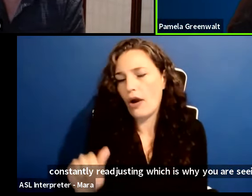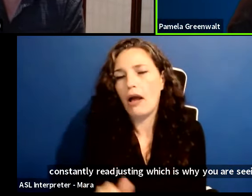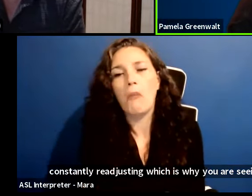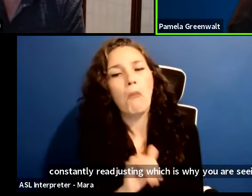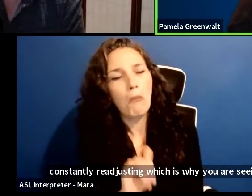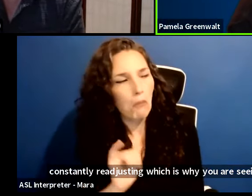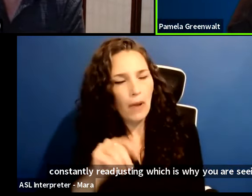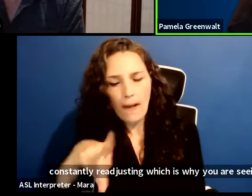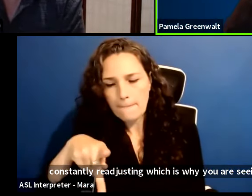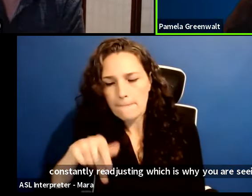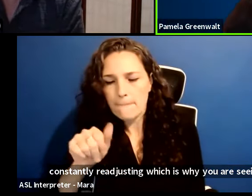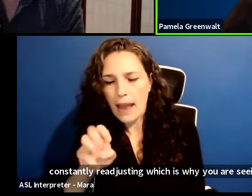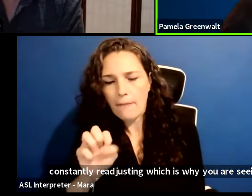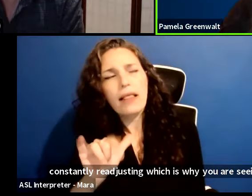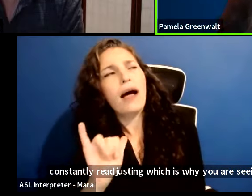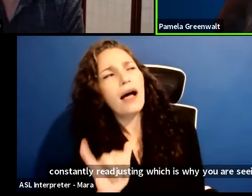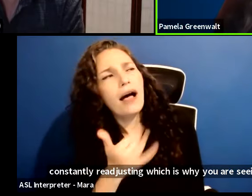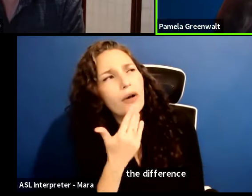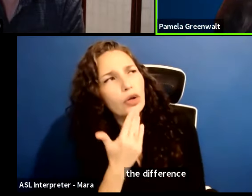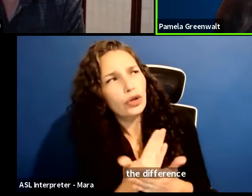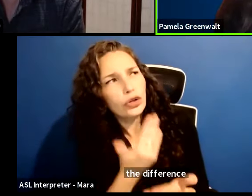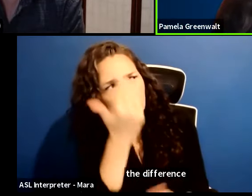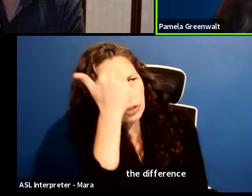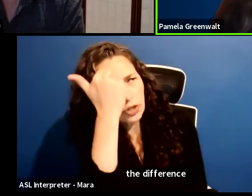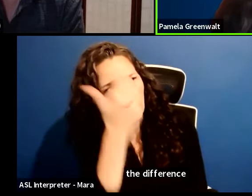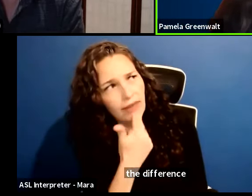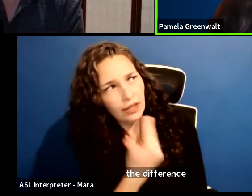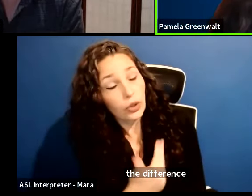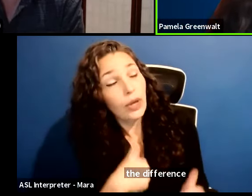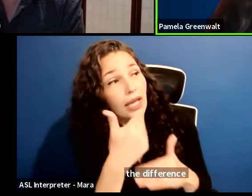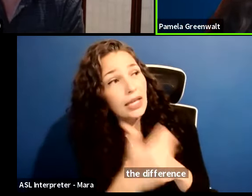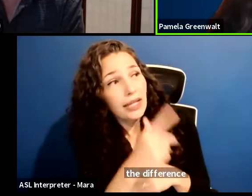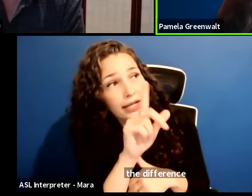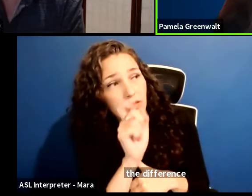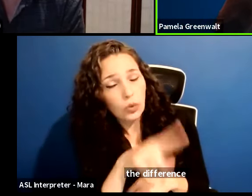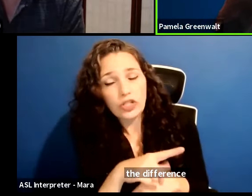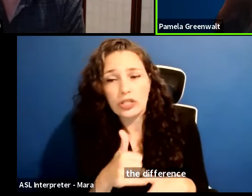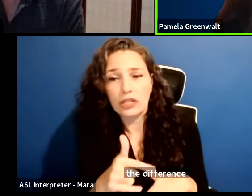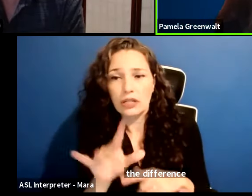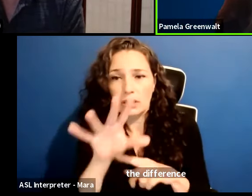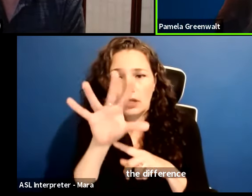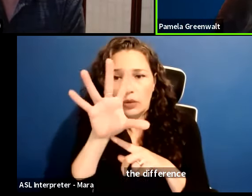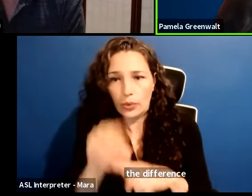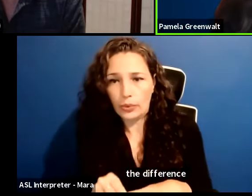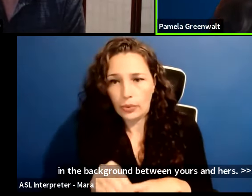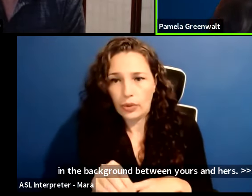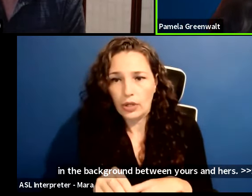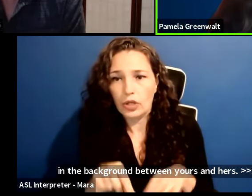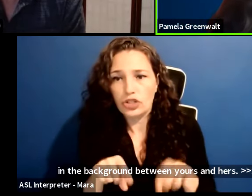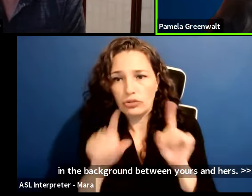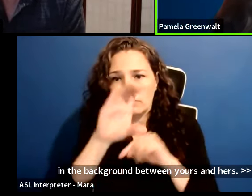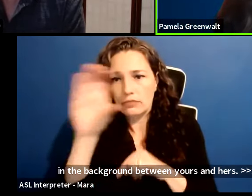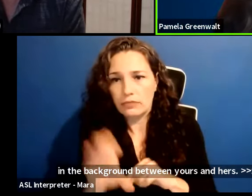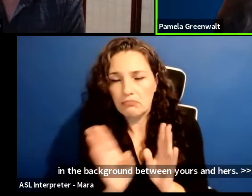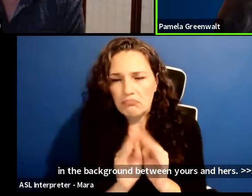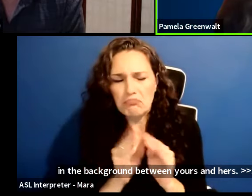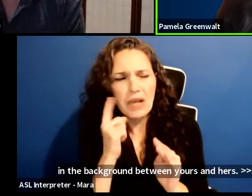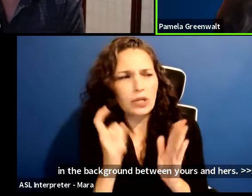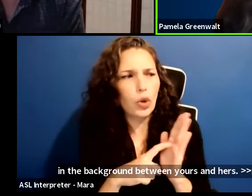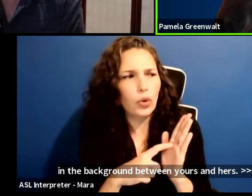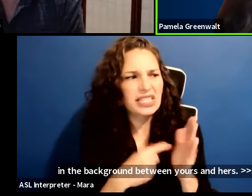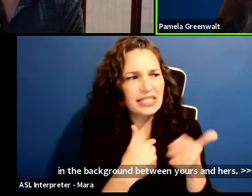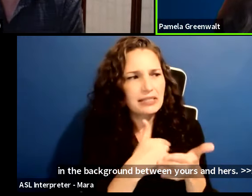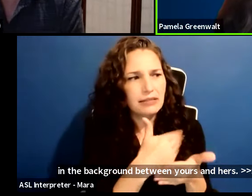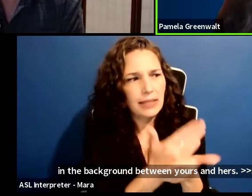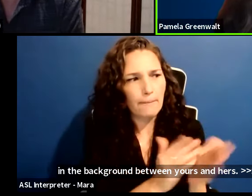know. Our next question. When I turn my video off during a Zoom meeting, I noticed that some people have headshots that